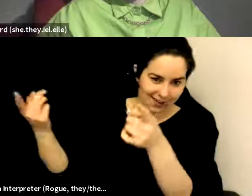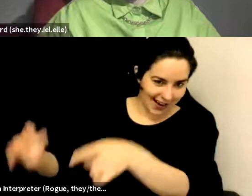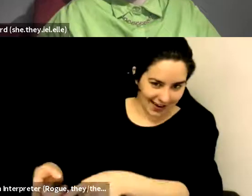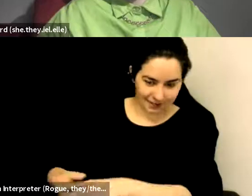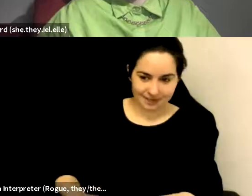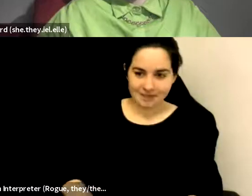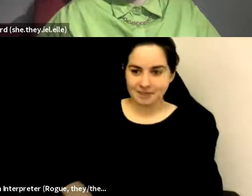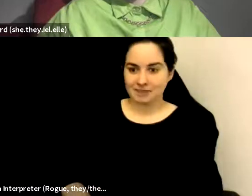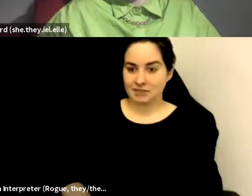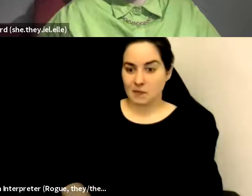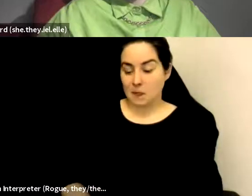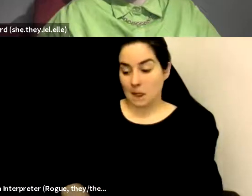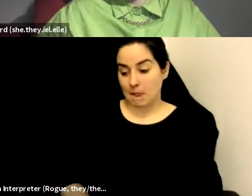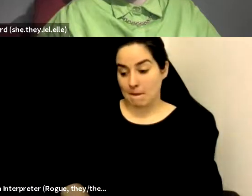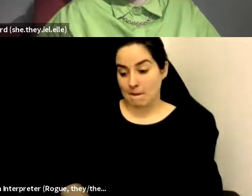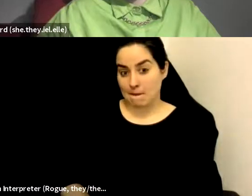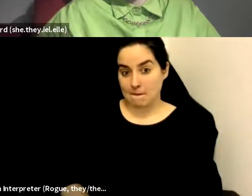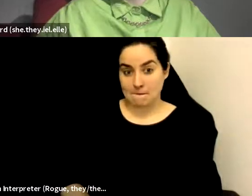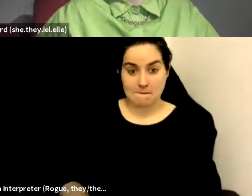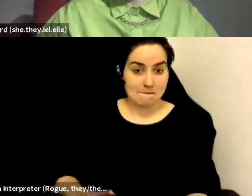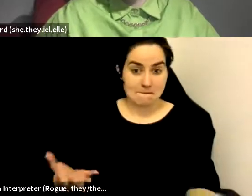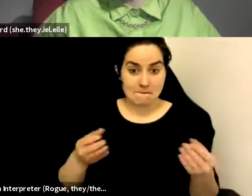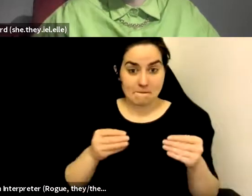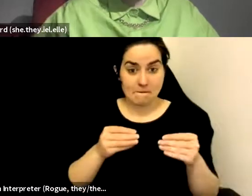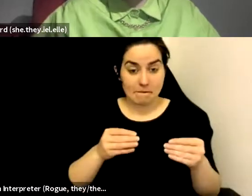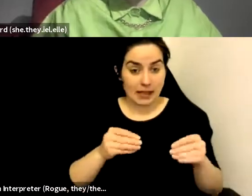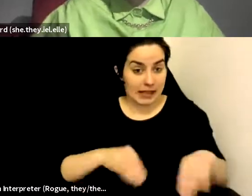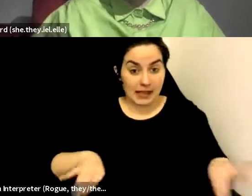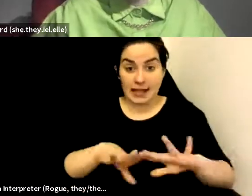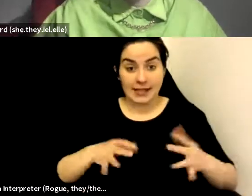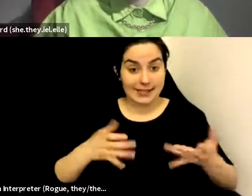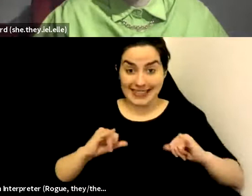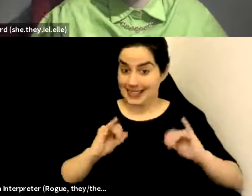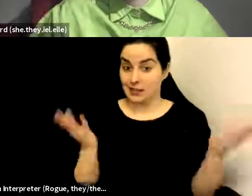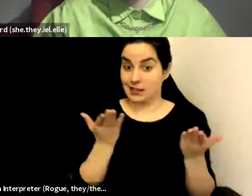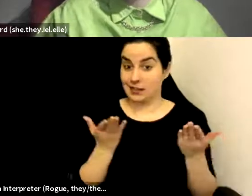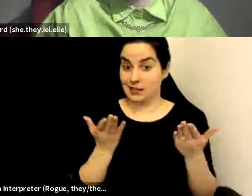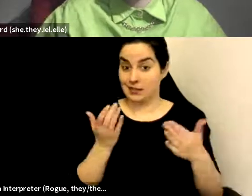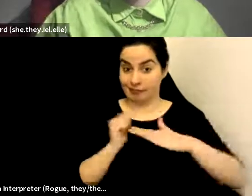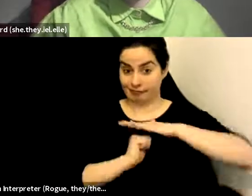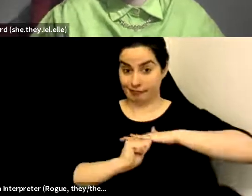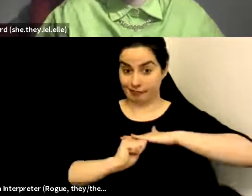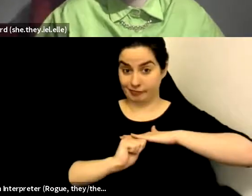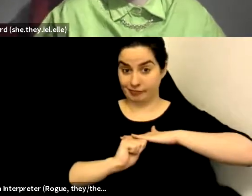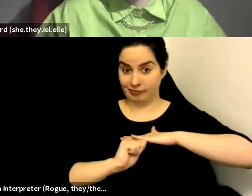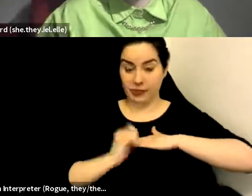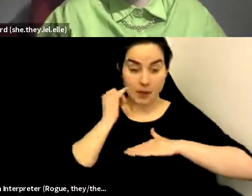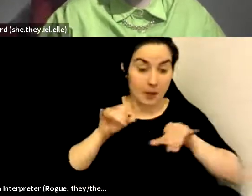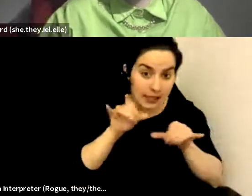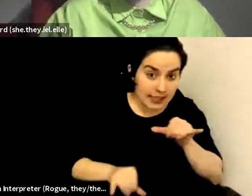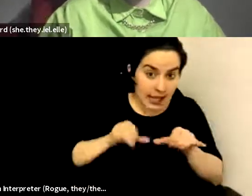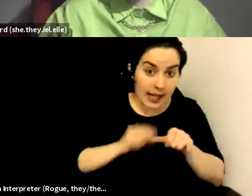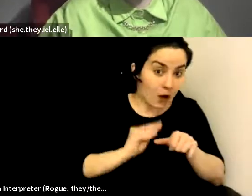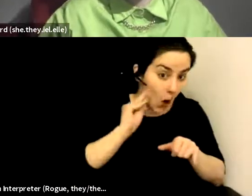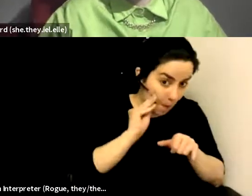that we have to remember that the land is still underneath us. Like, as much as we get stuck in our, you know, when we're stuck inside of our homes